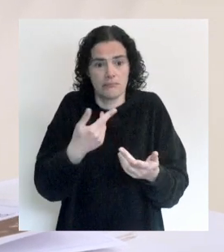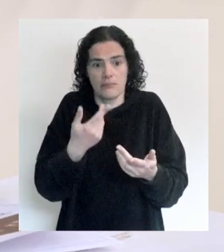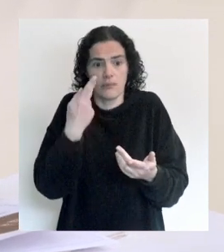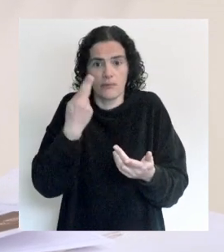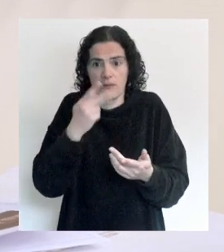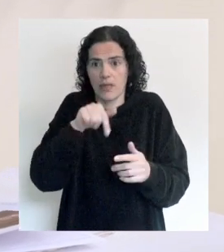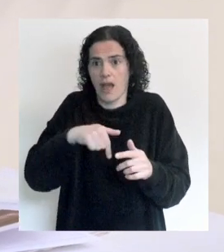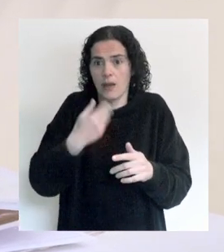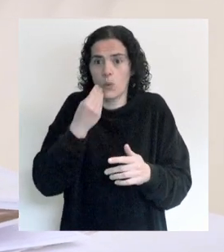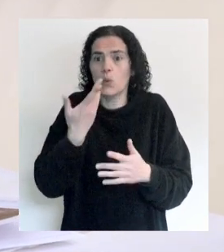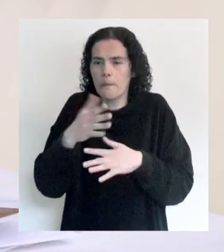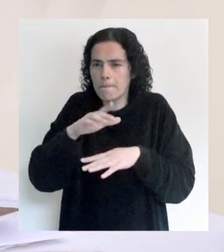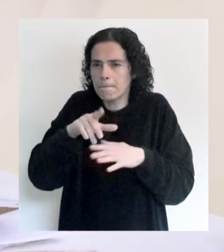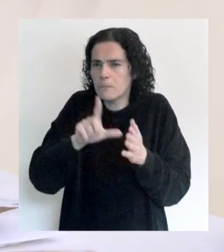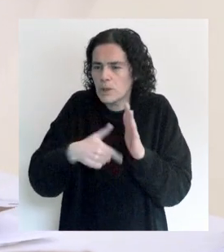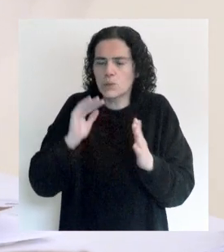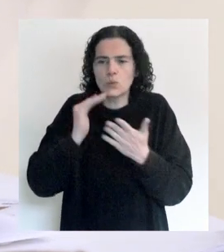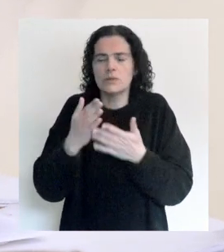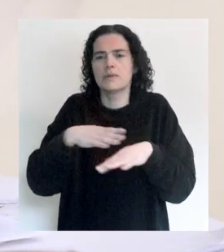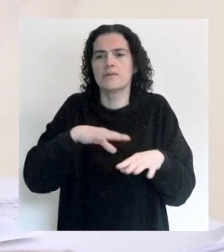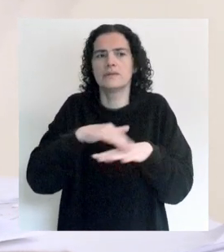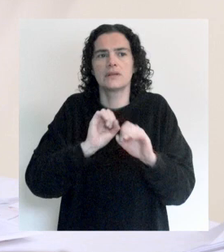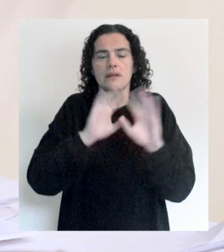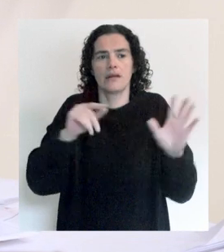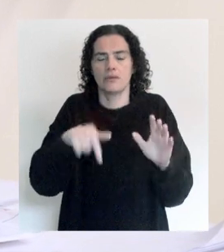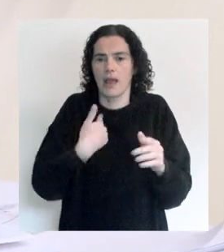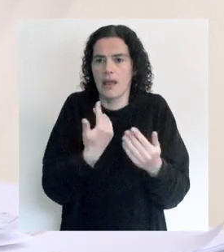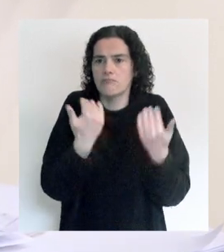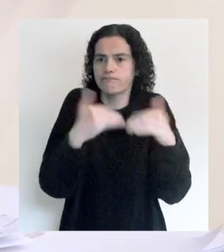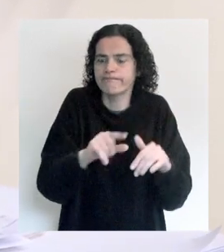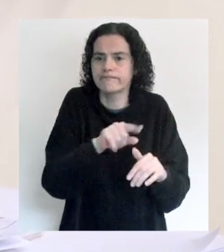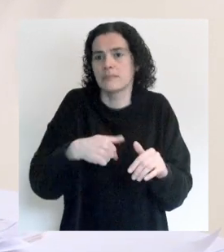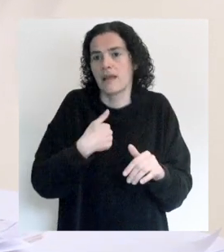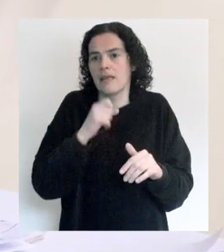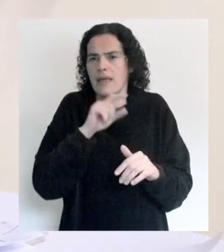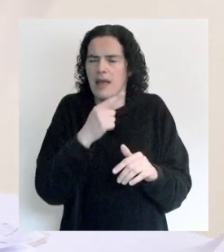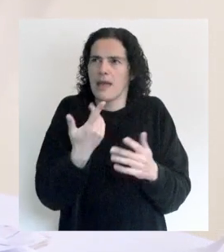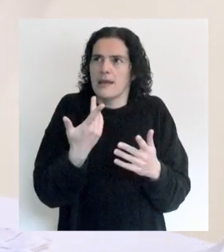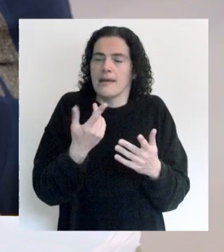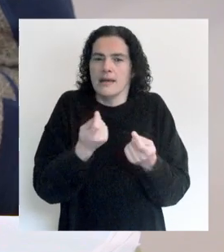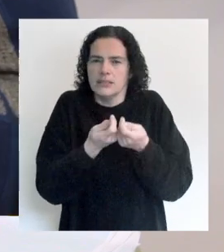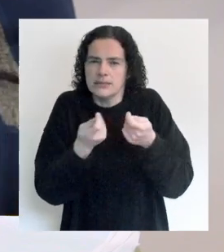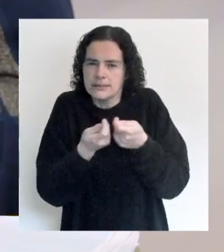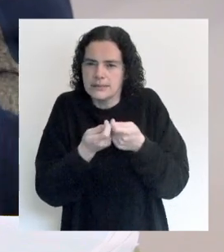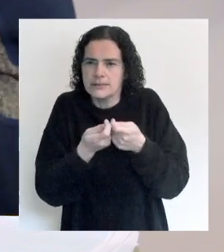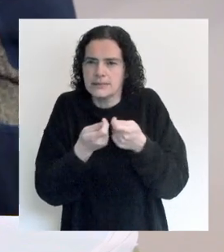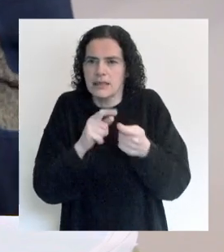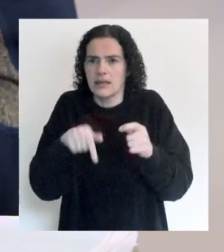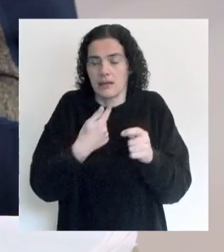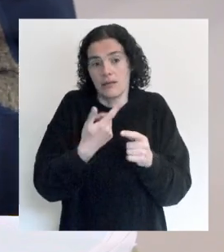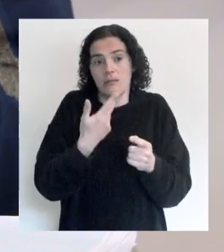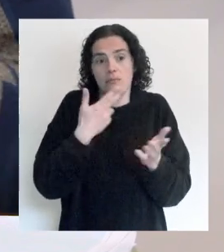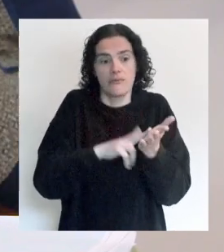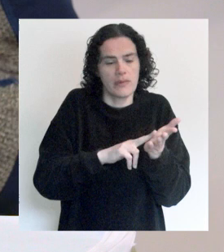existing institutions, galleries, biennials? And of course, the range of unrealized projects is pretty wide. There are the projects which